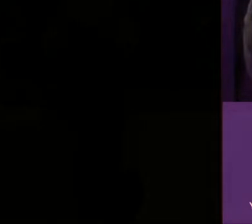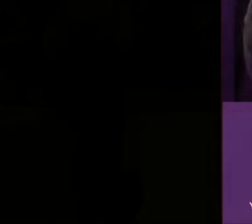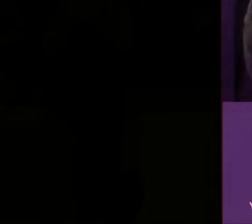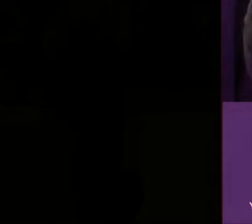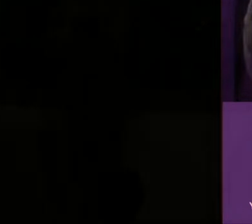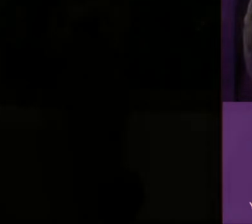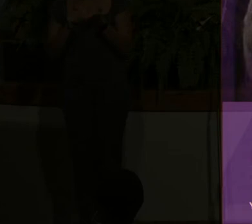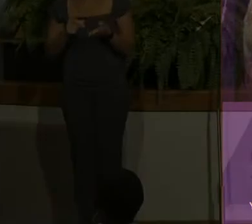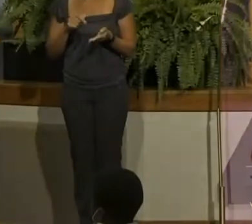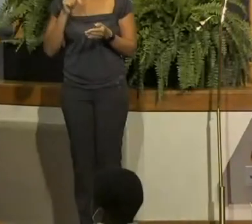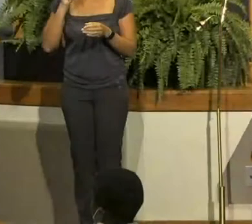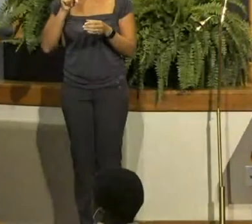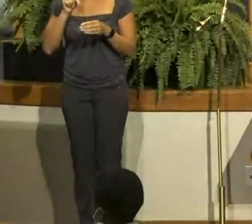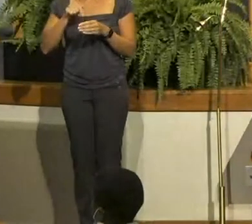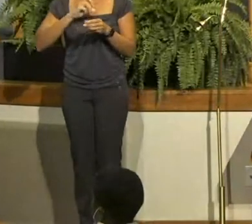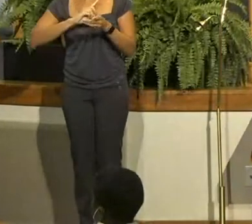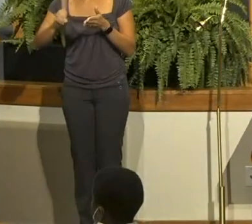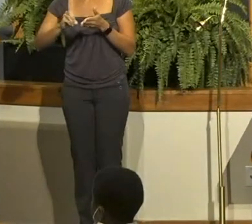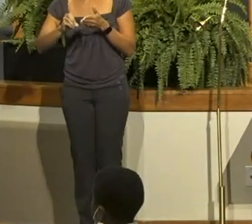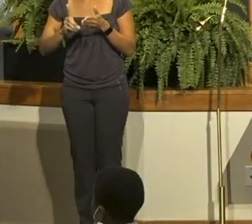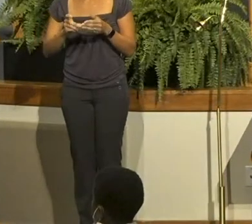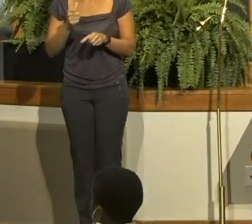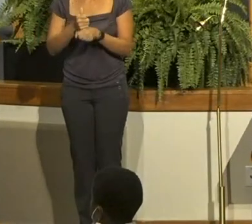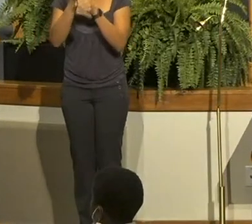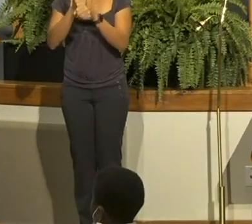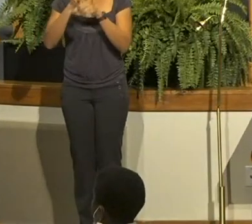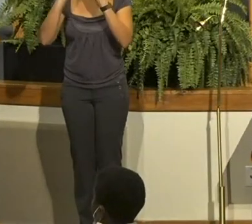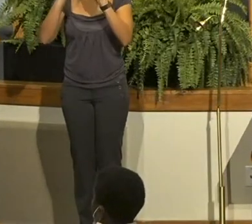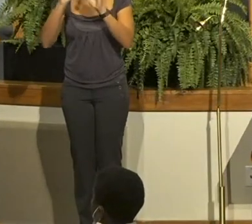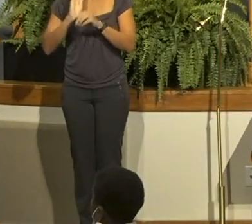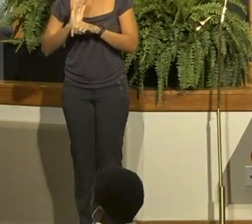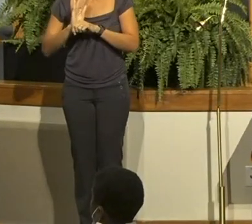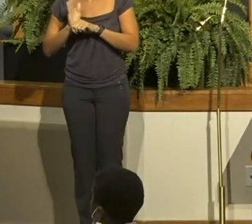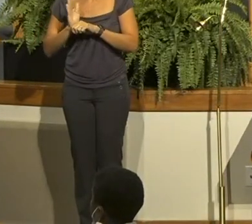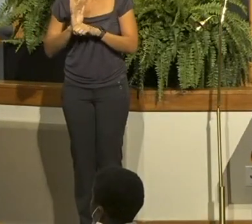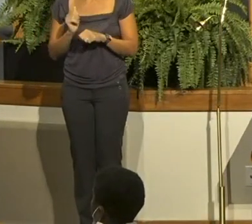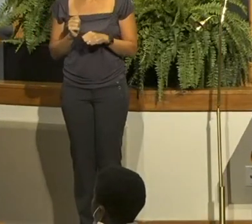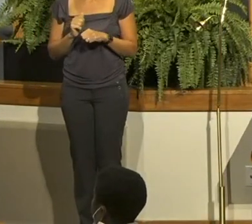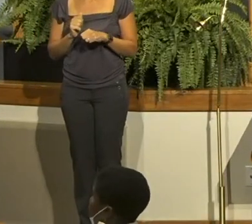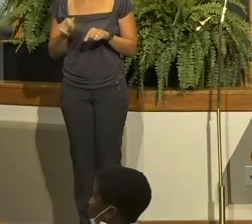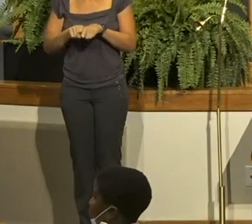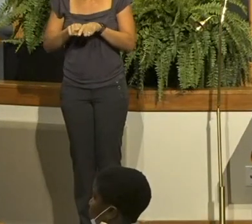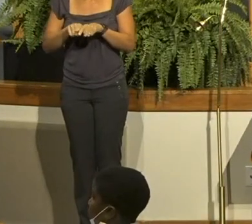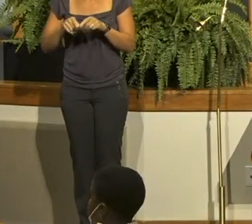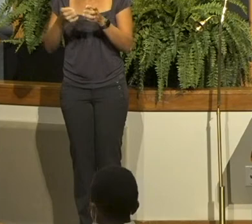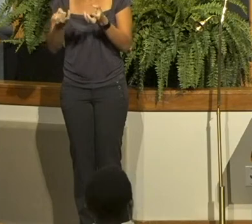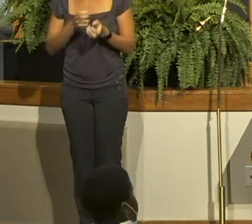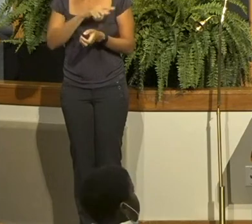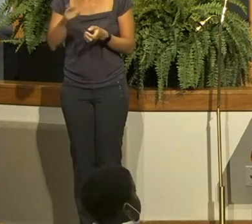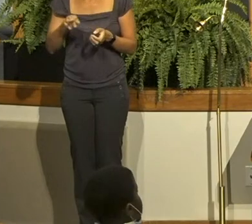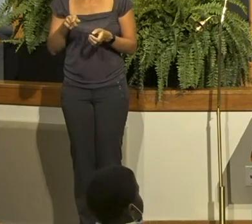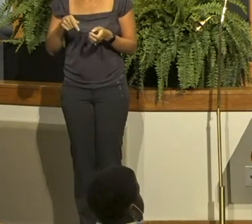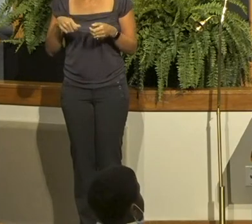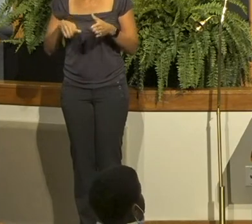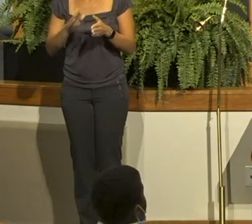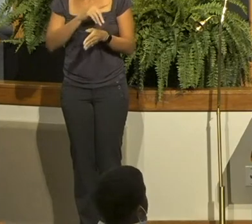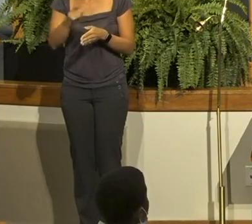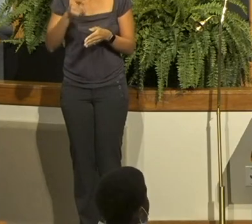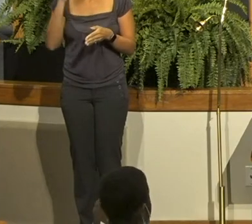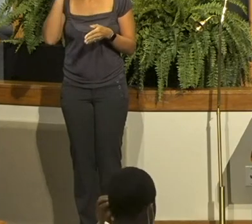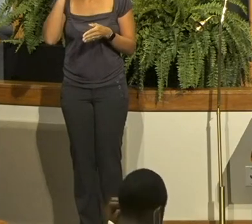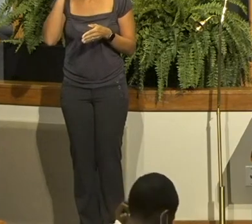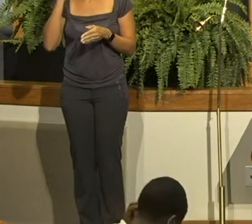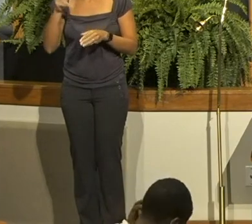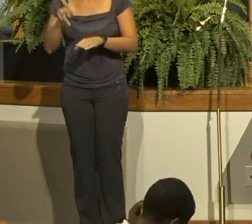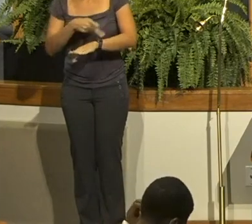that we support this wonderful film. Also, I want to let you know that our beloved director of music, Karen